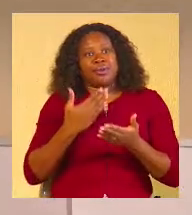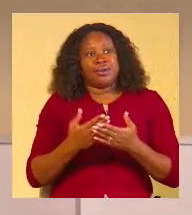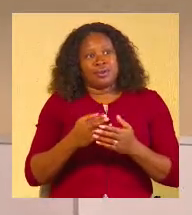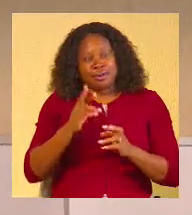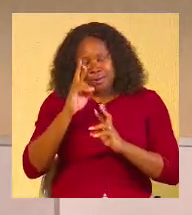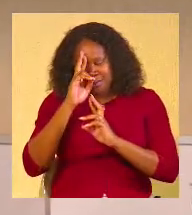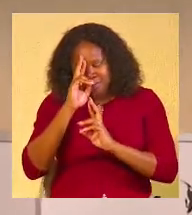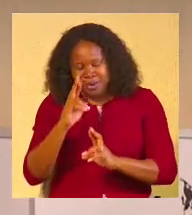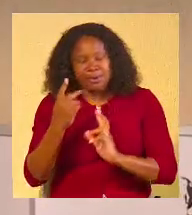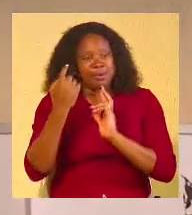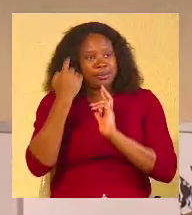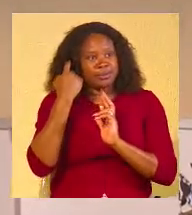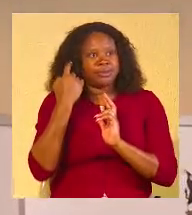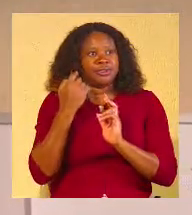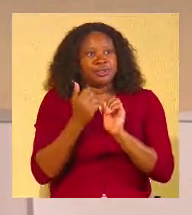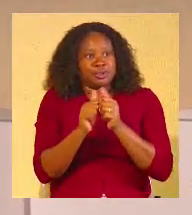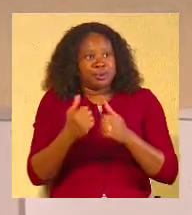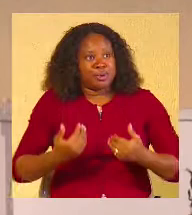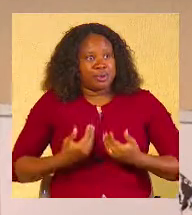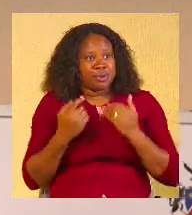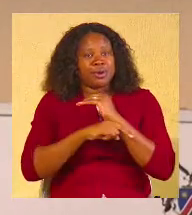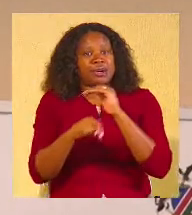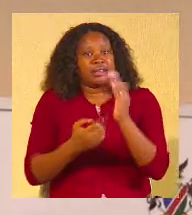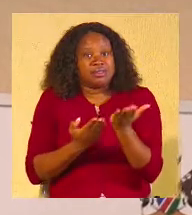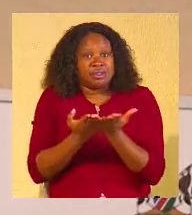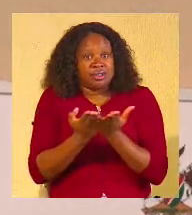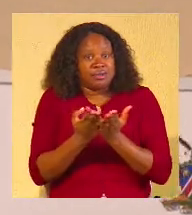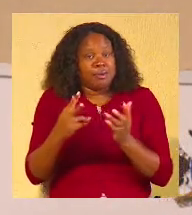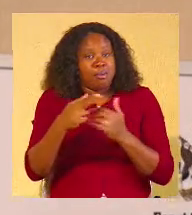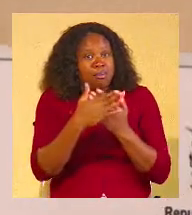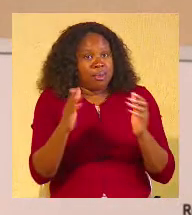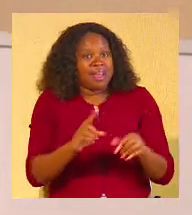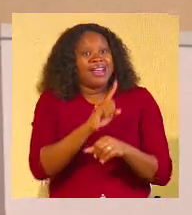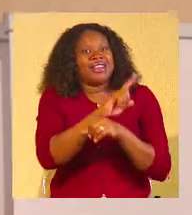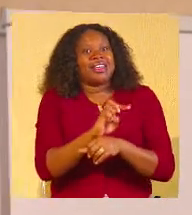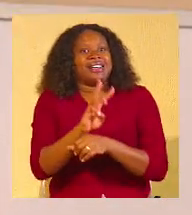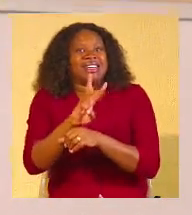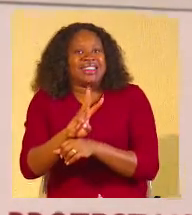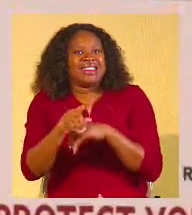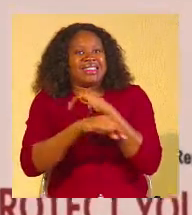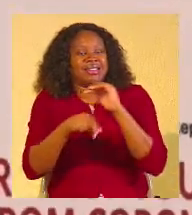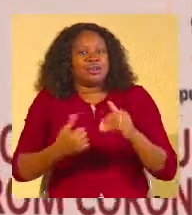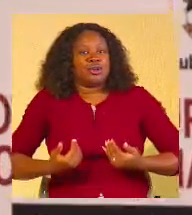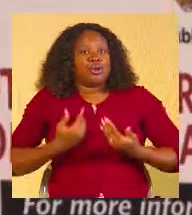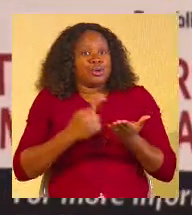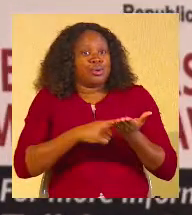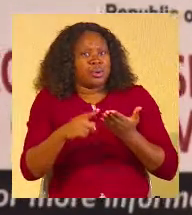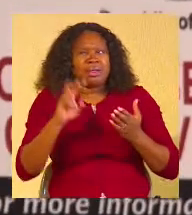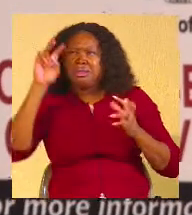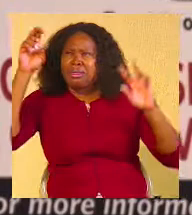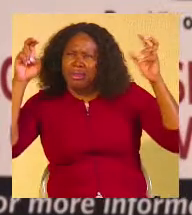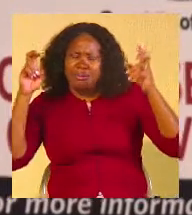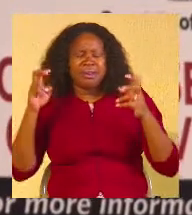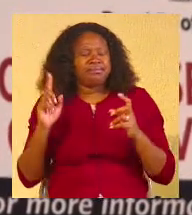Honorable Minister of Sports, Youth and National Service for launching the 13th National Youth Week under the